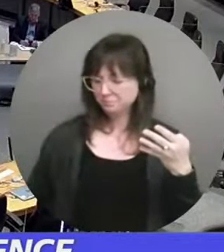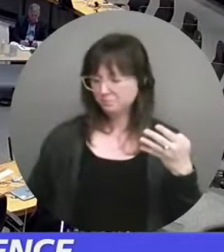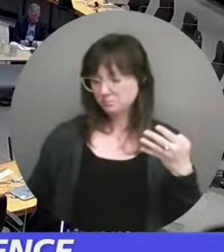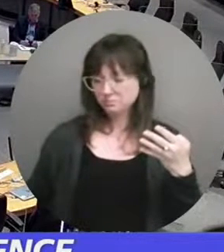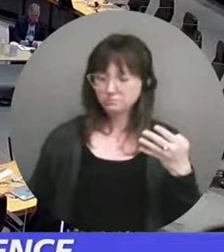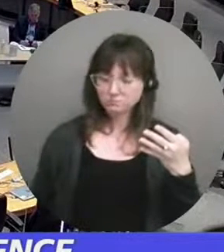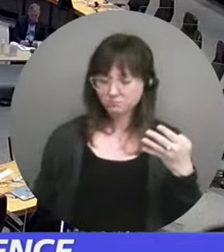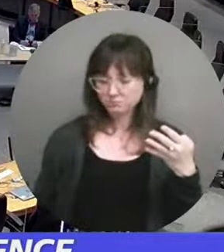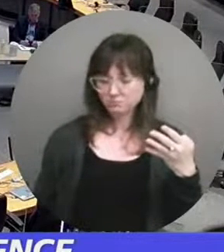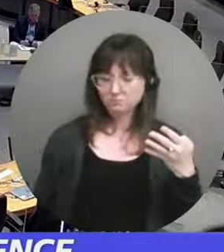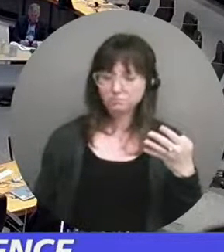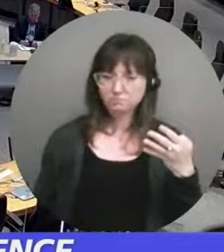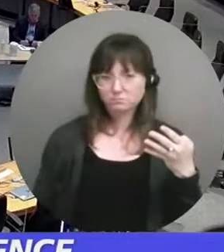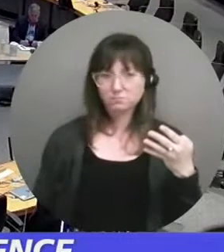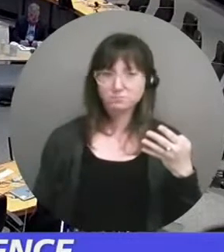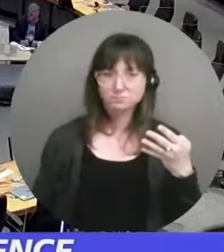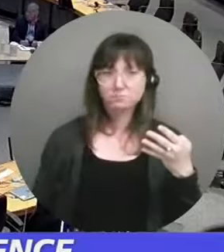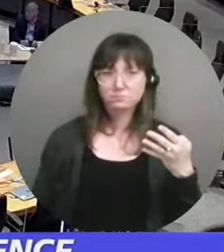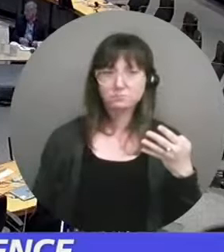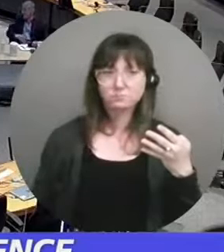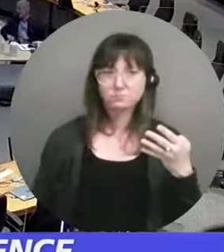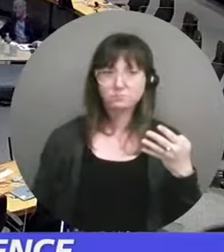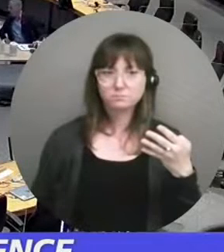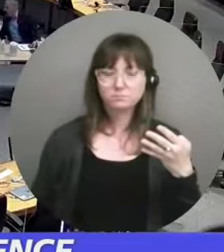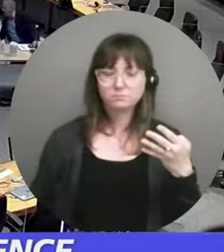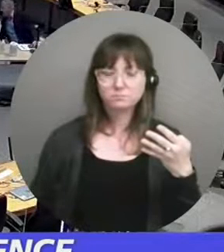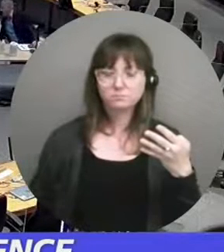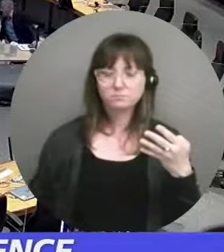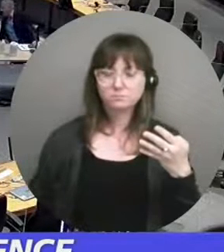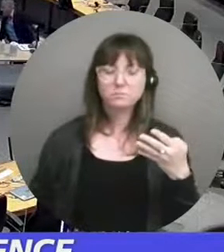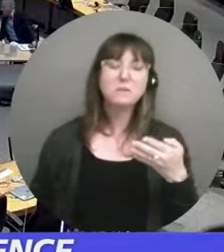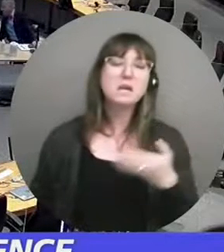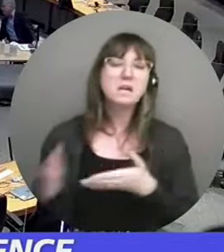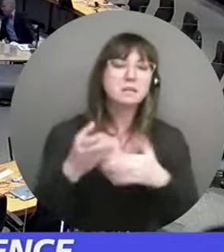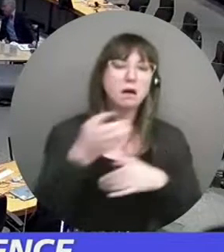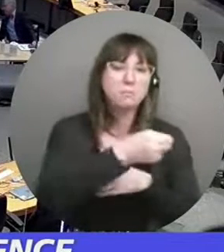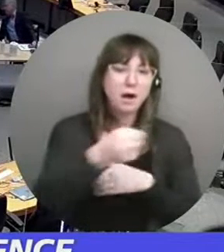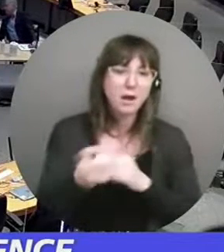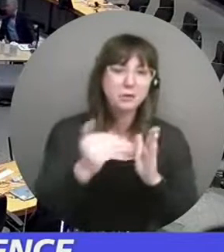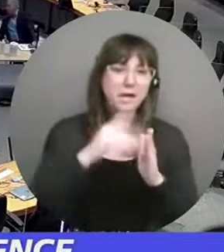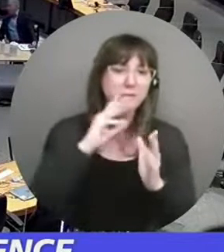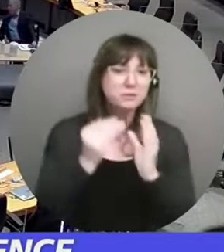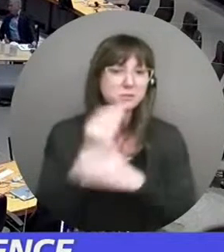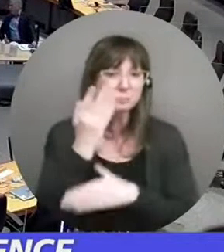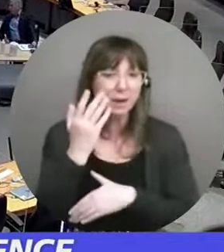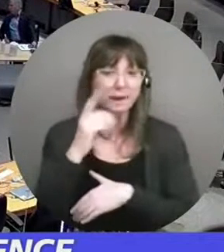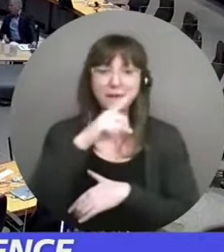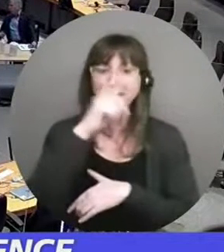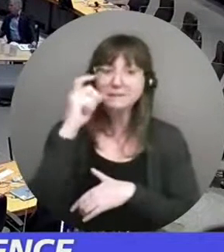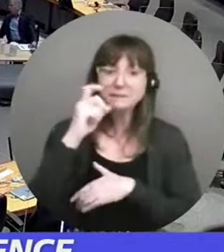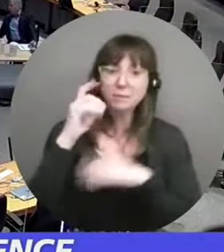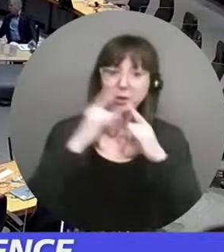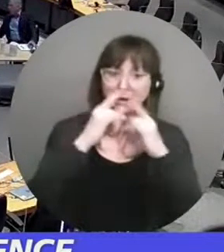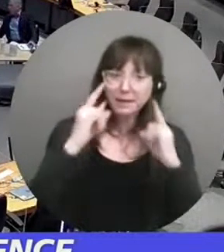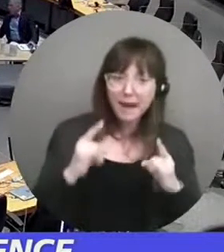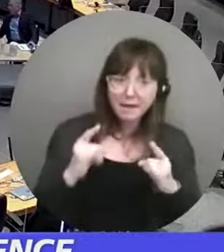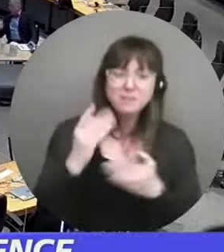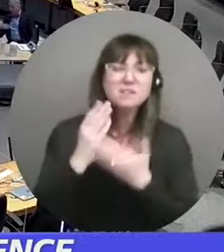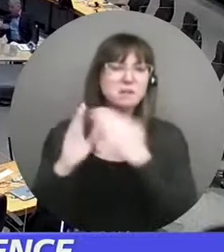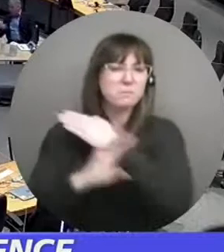gradually brought back for spring and then summer camps and for some fall programming. Probably